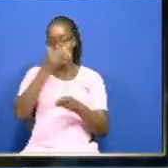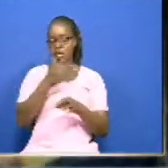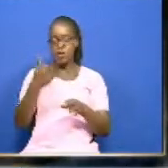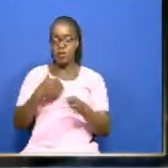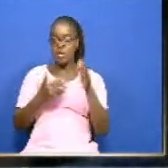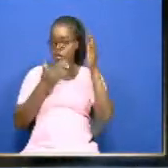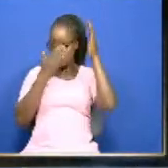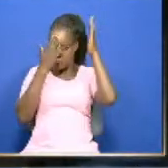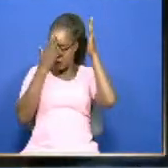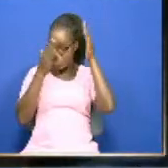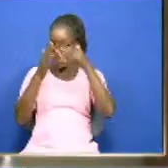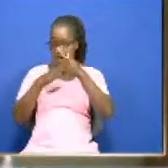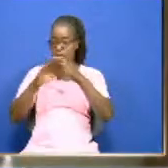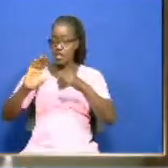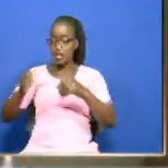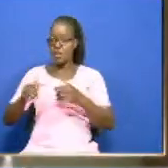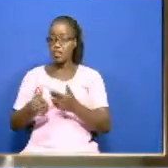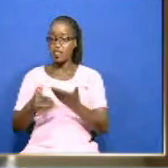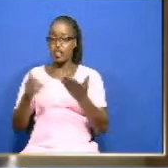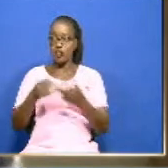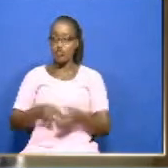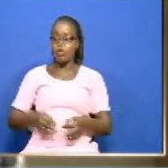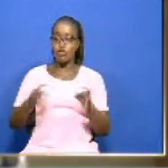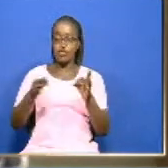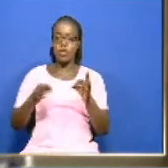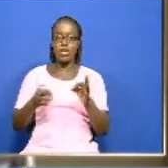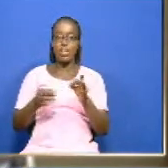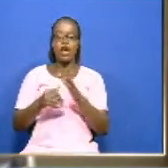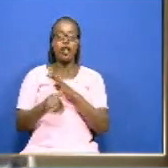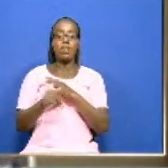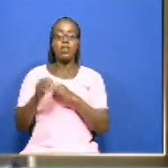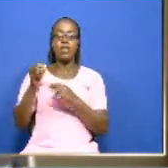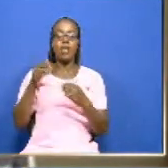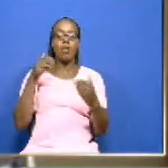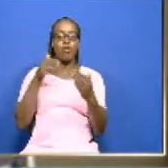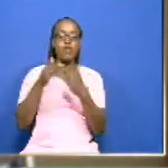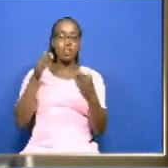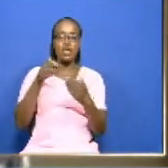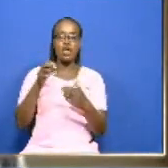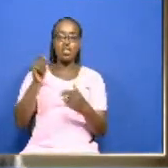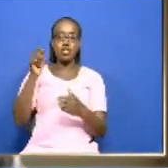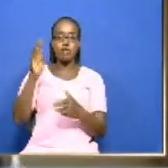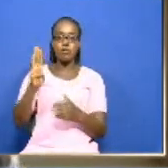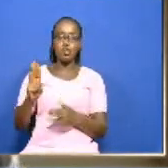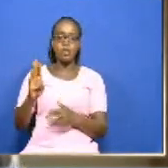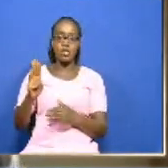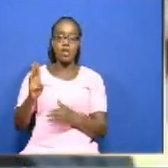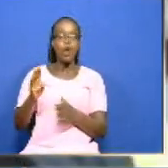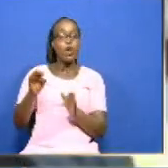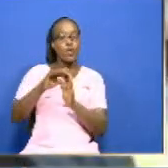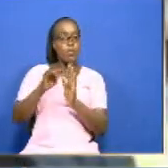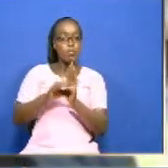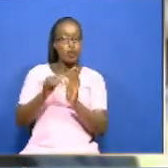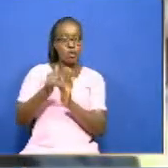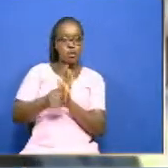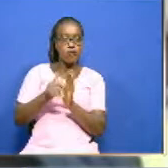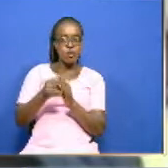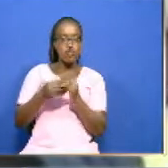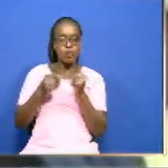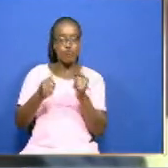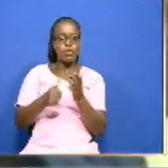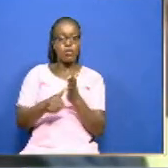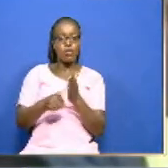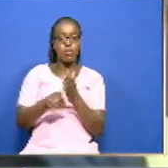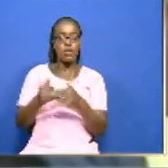from 9 counties who met under the Commercial TB Program in Naivasha to address the disease after the